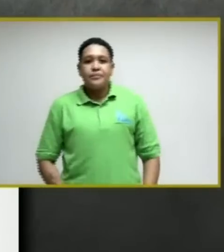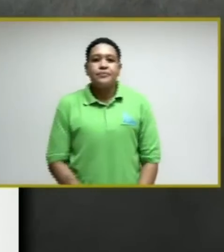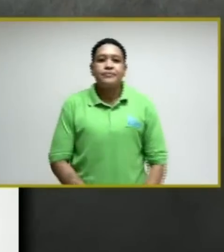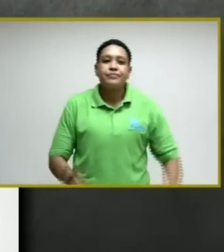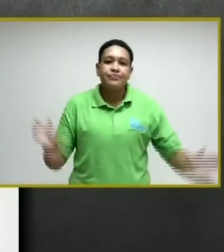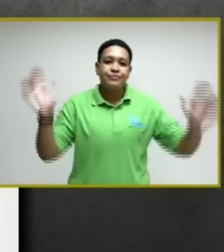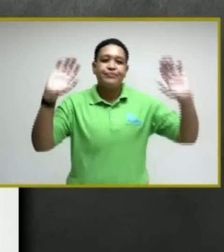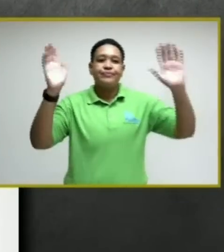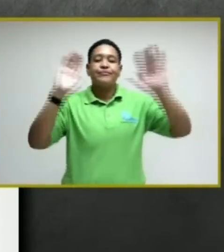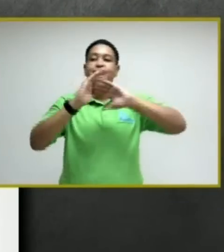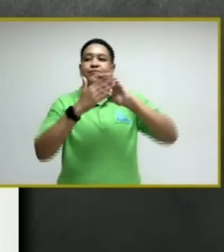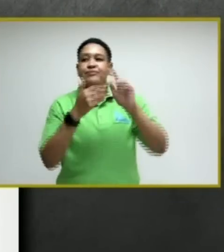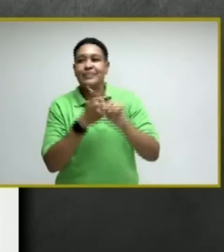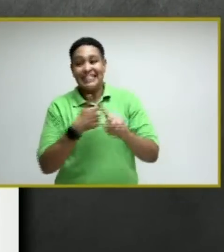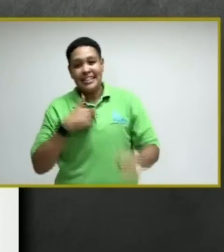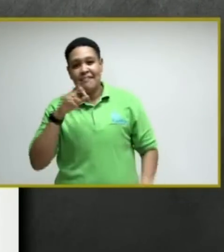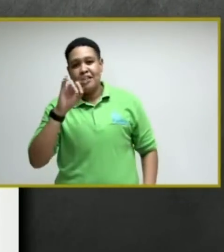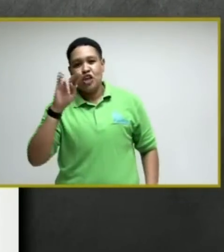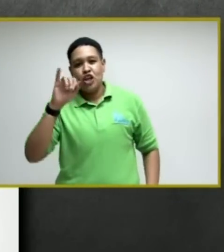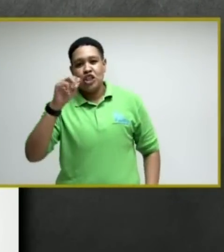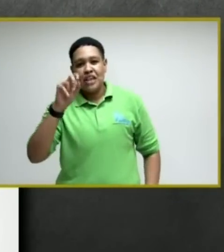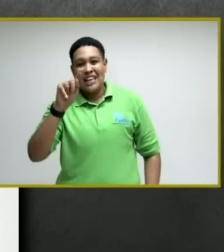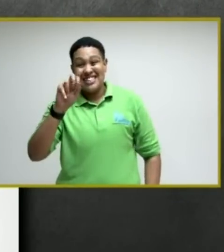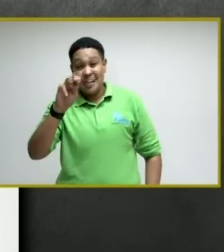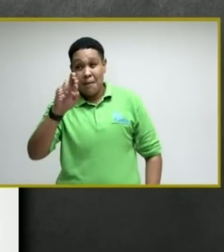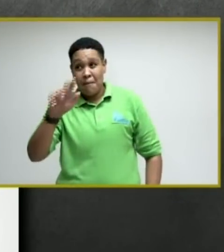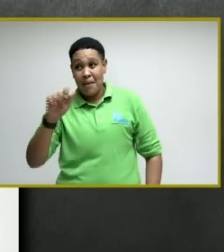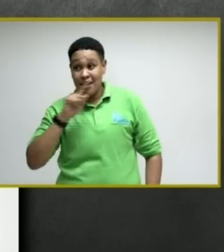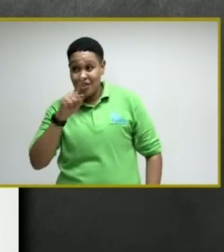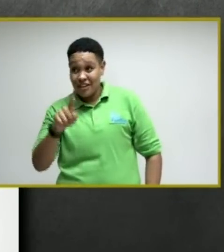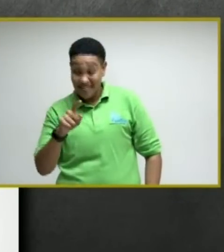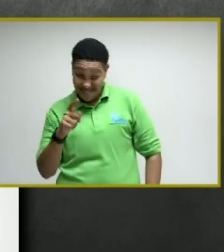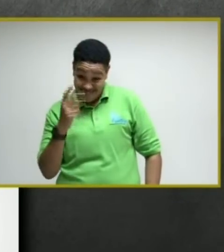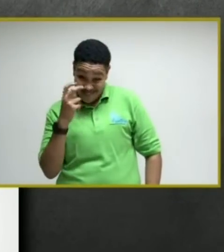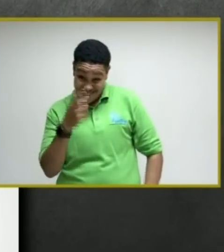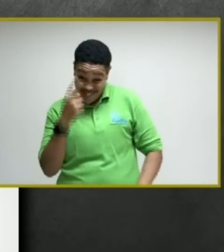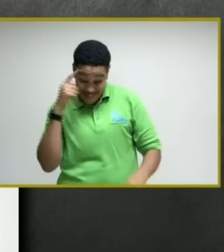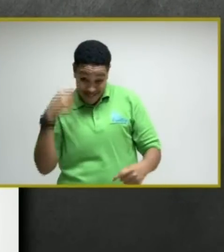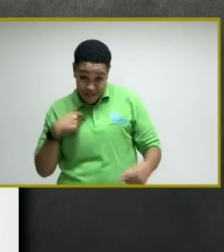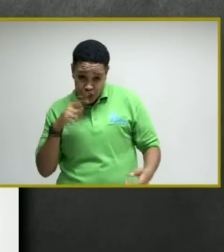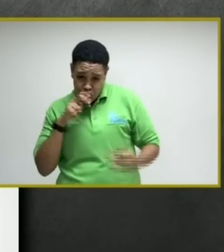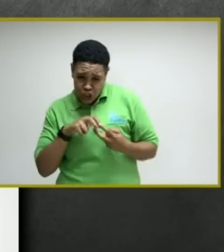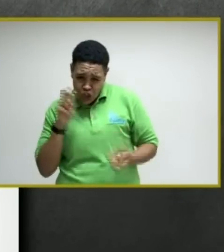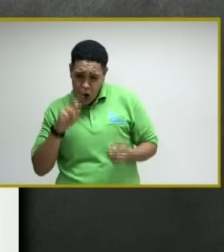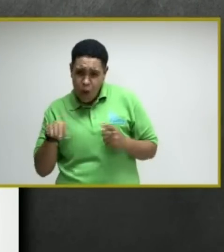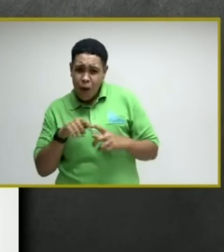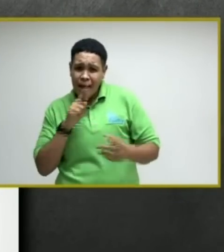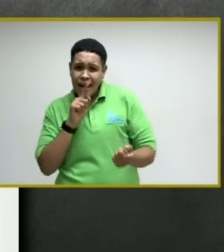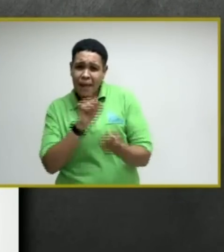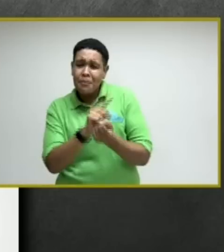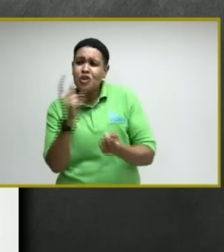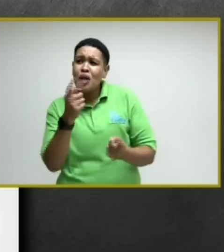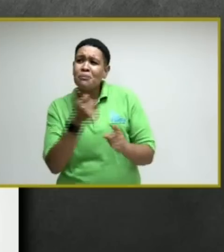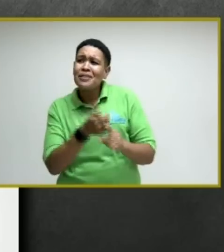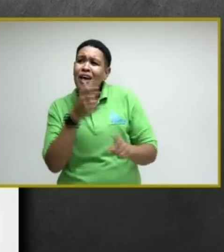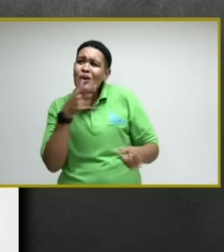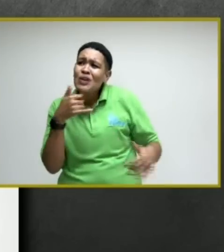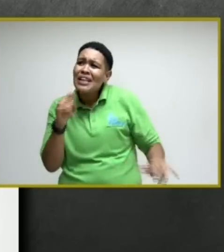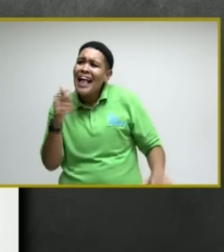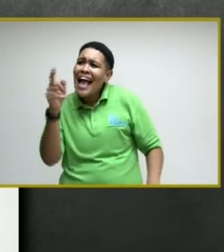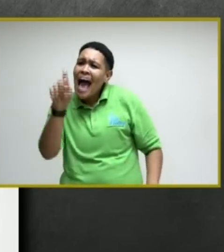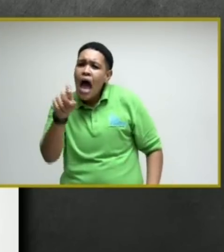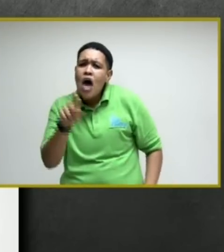Hello, Jamaica. I'm Dion Jacksmiller. It's unbelievable to me whenever I buck up somebody who is still asking